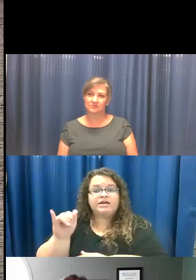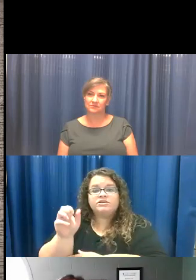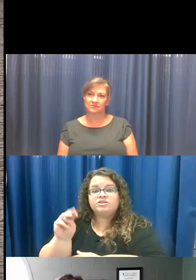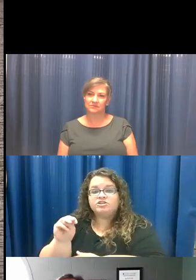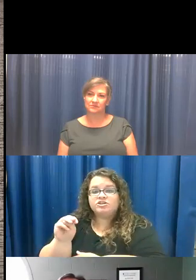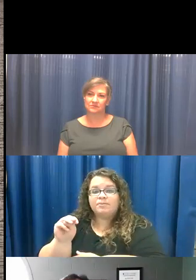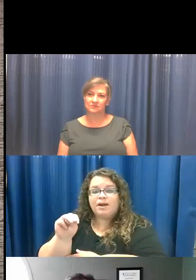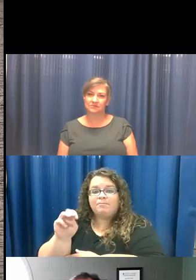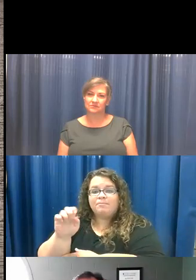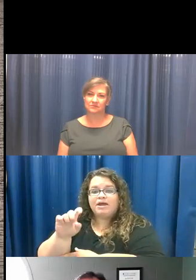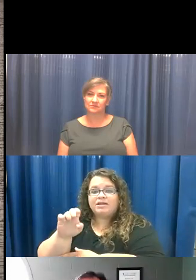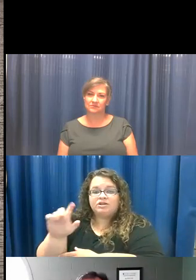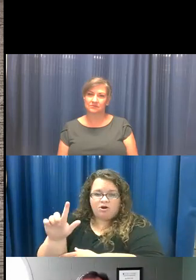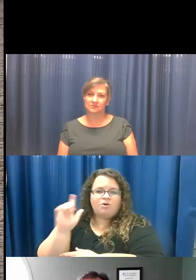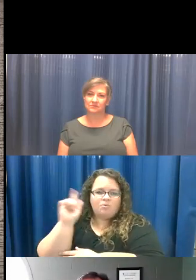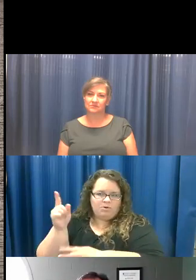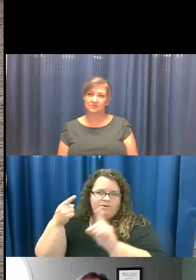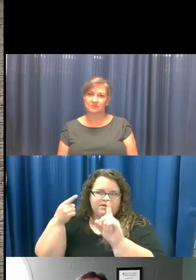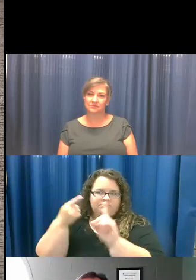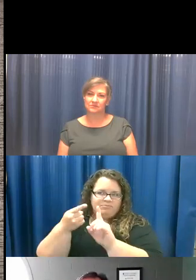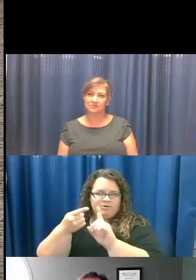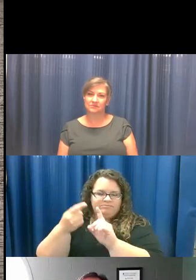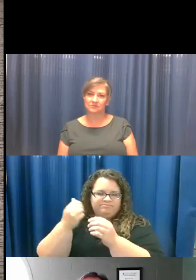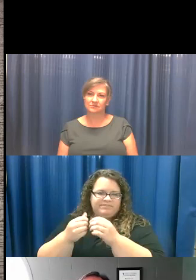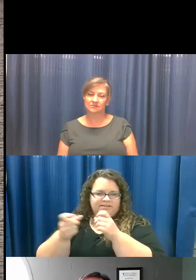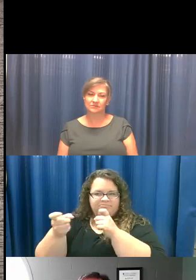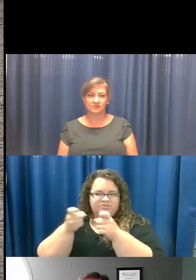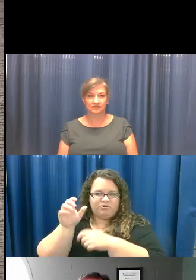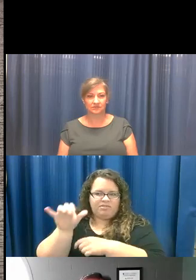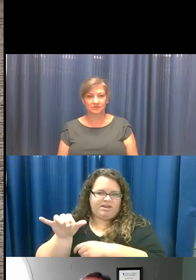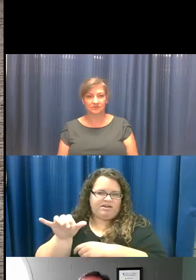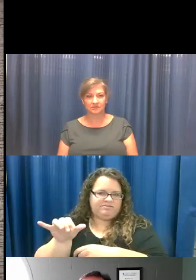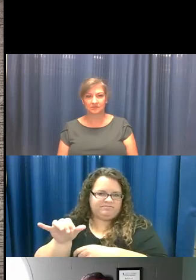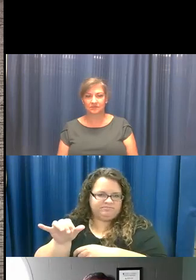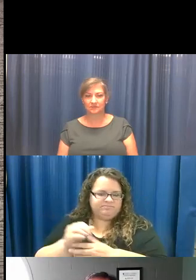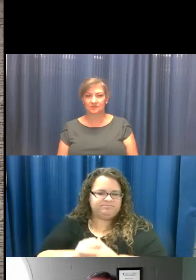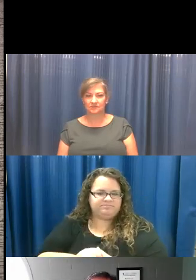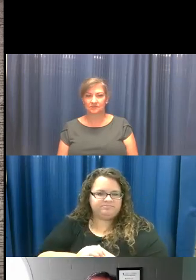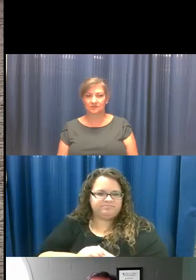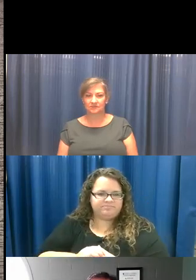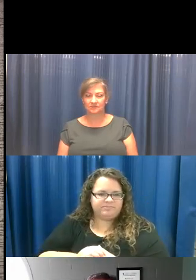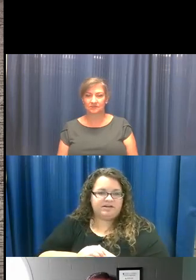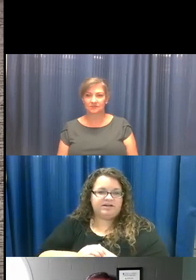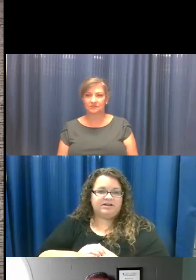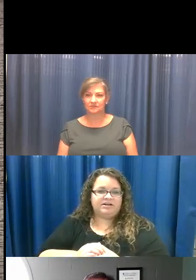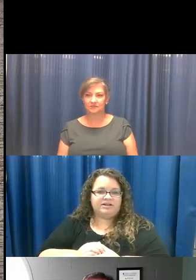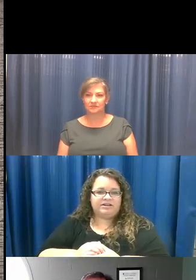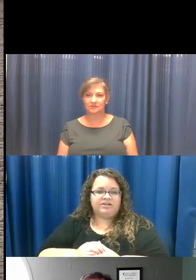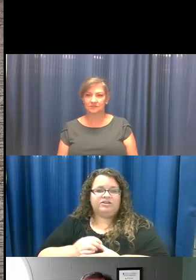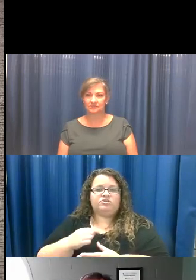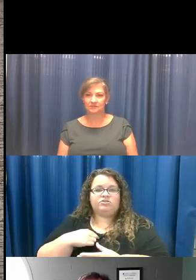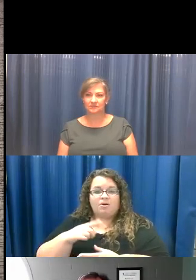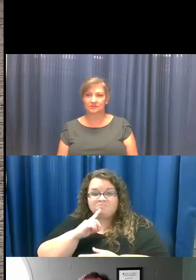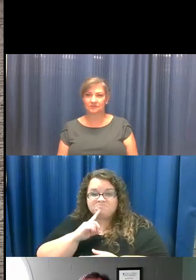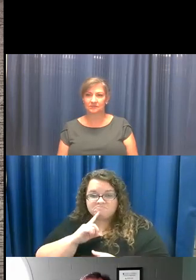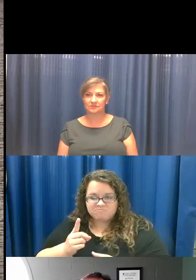person for organizing this work and helping us think through how to do this. I'm really looking for a transparent and